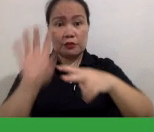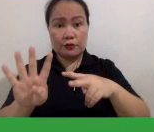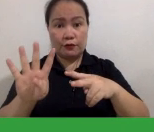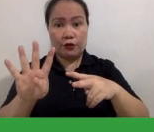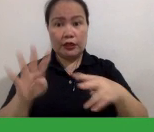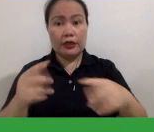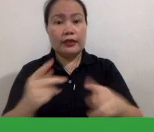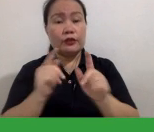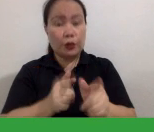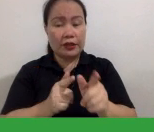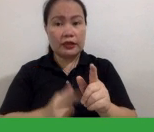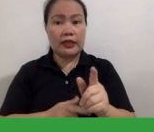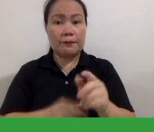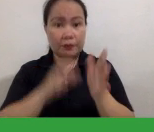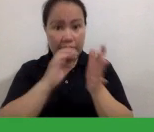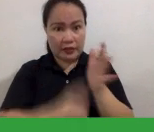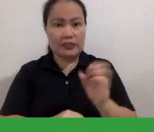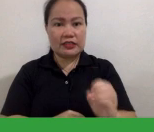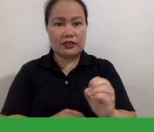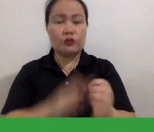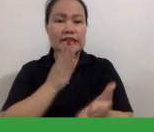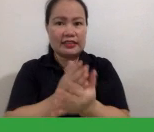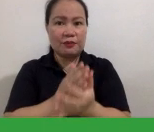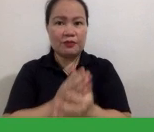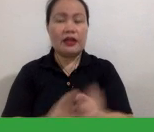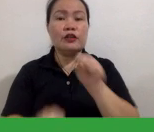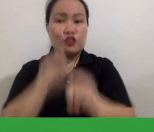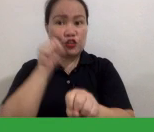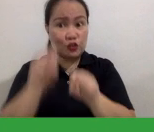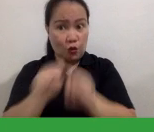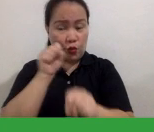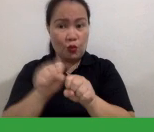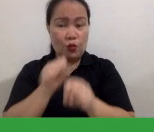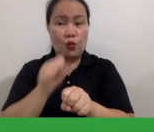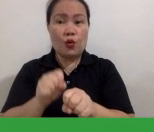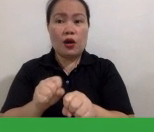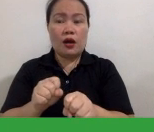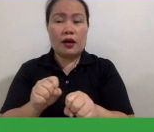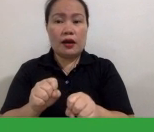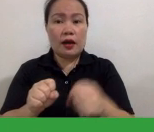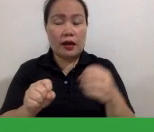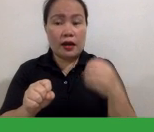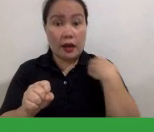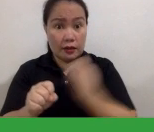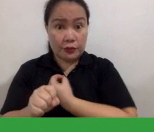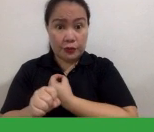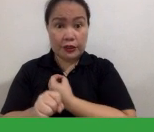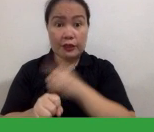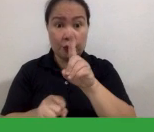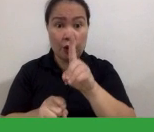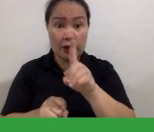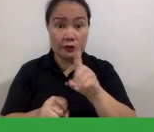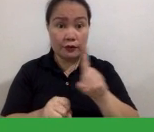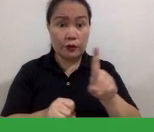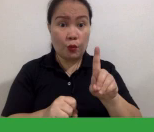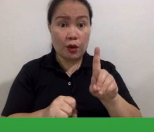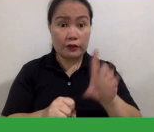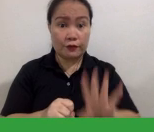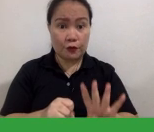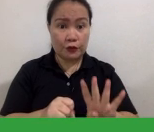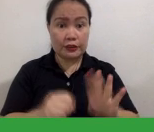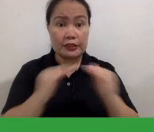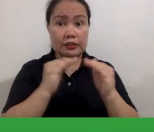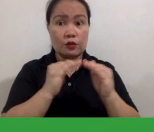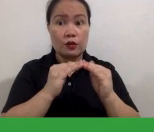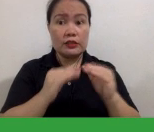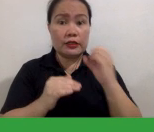0. So, 20 divide 4, that is 5. So, 5 times 4, that is 20. Subtract, that is 0. So,